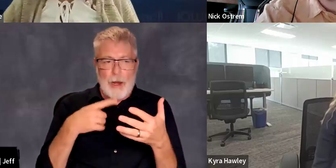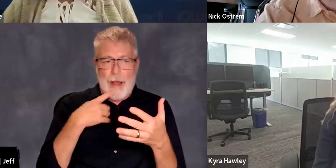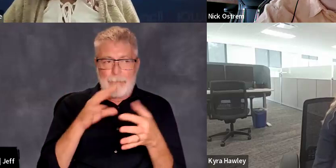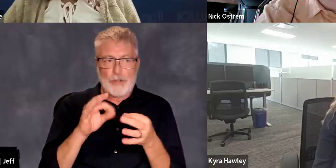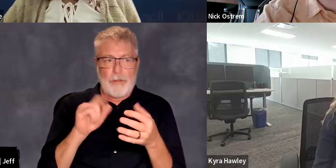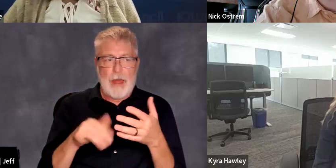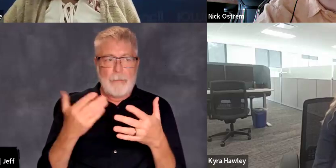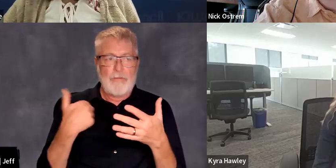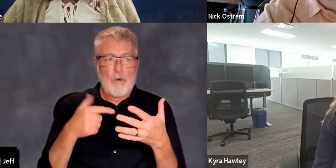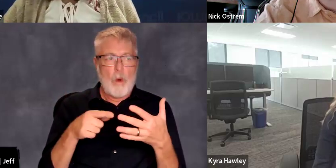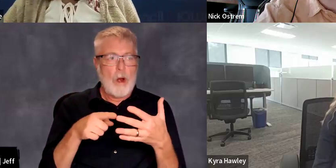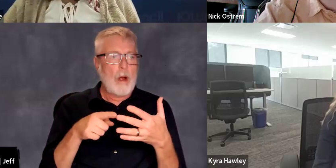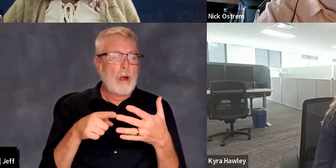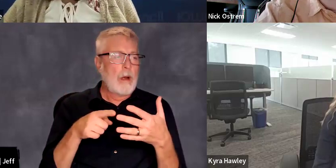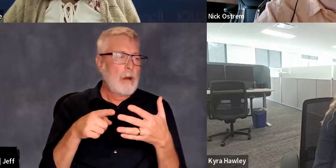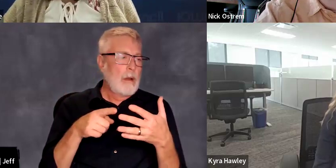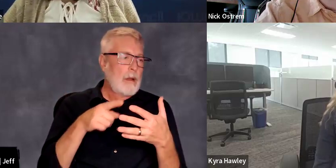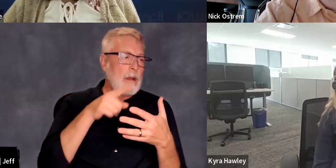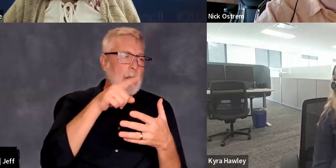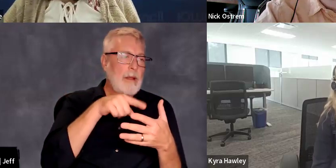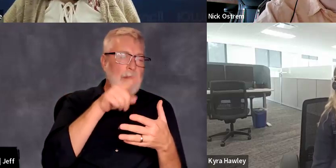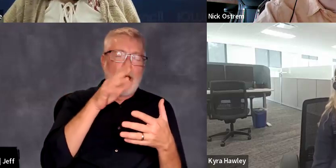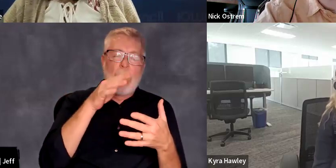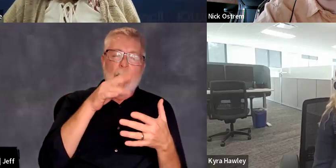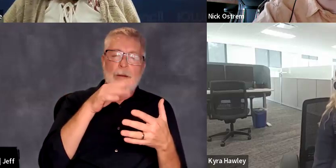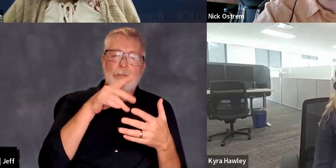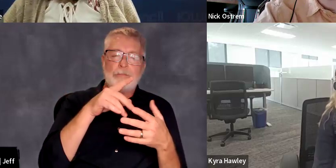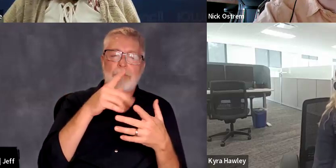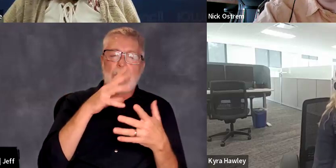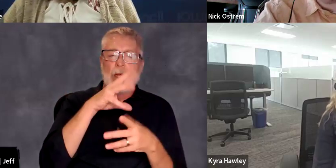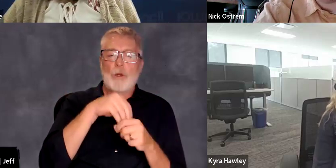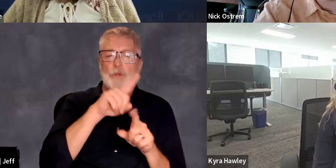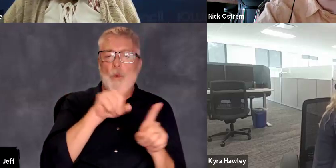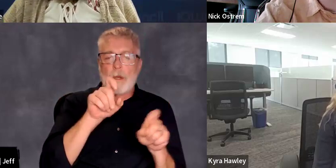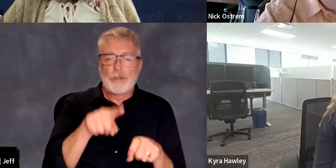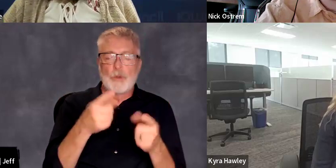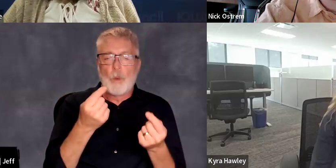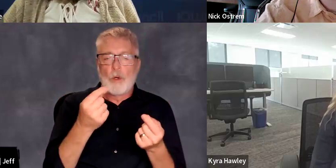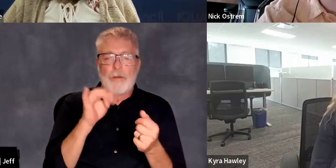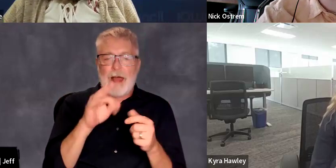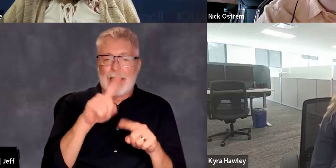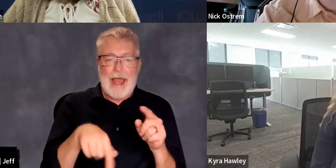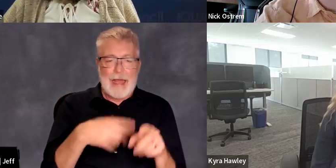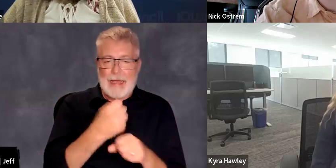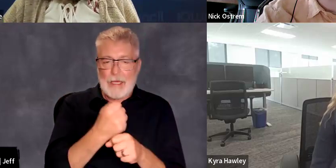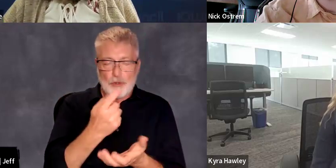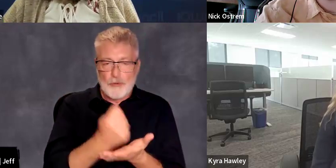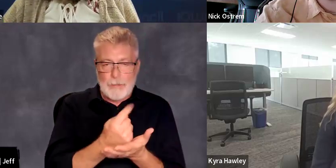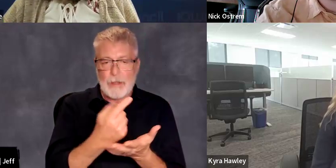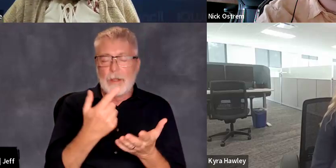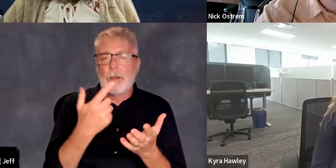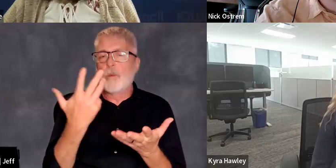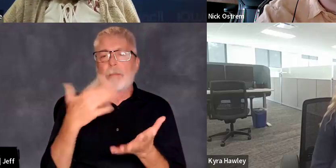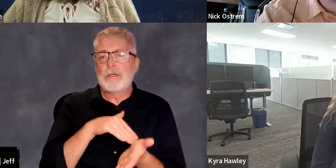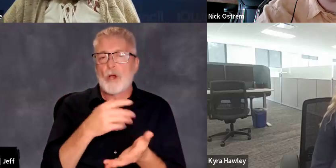before. So this is the box that has questions on it. What do I do if I can't get treatments? What if I do if